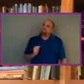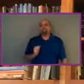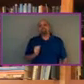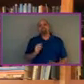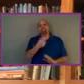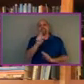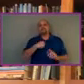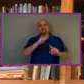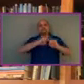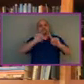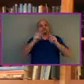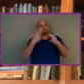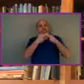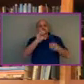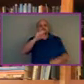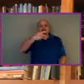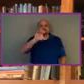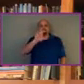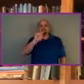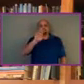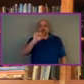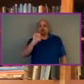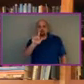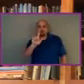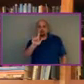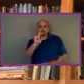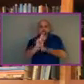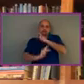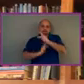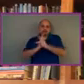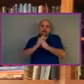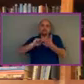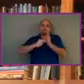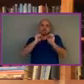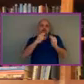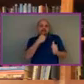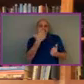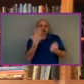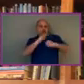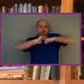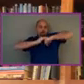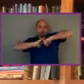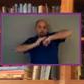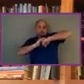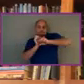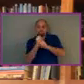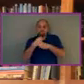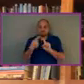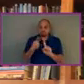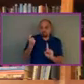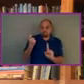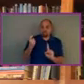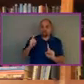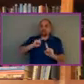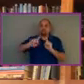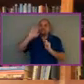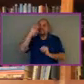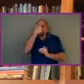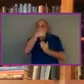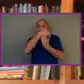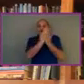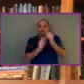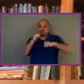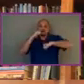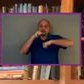spectral types, and that's how we can tell about the surface composition. And they look like some of the asteroids in